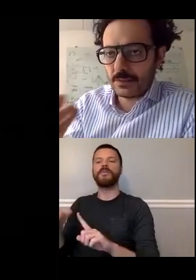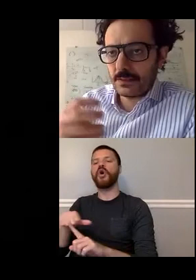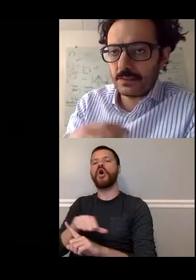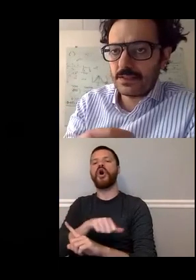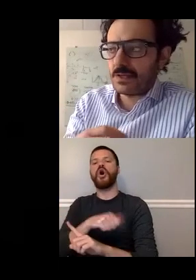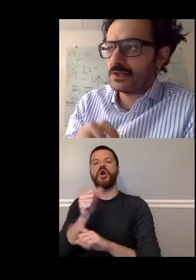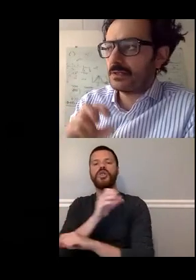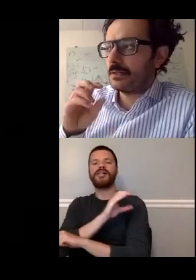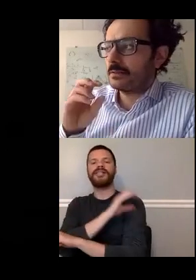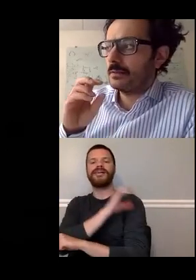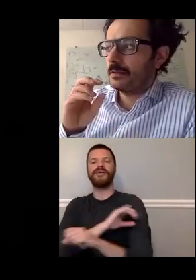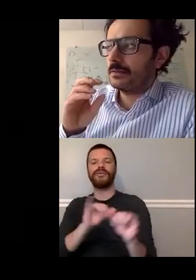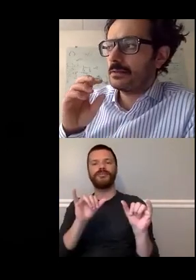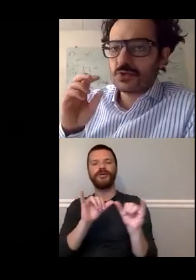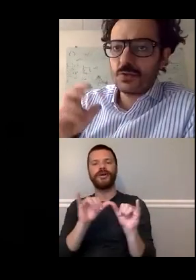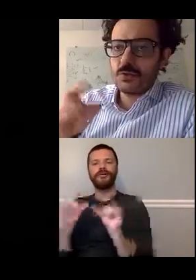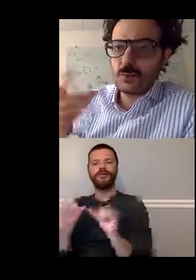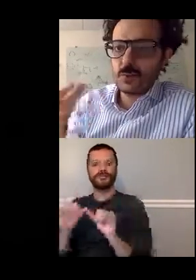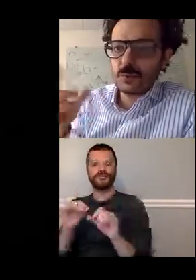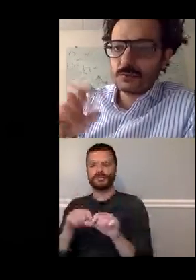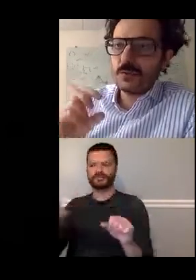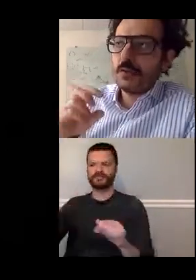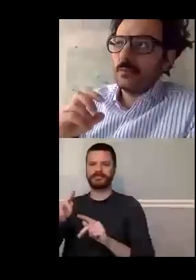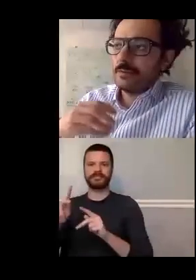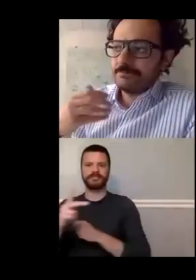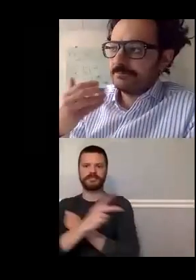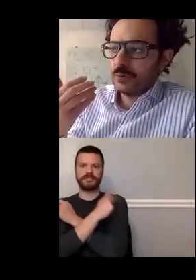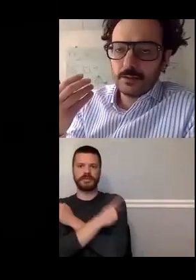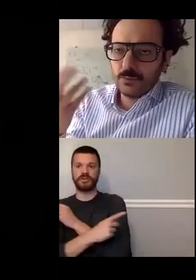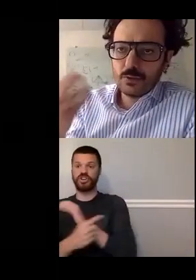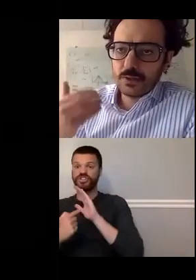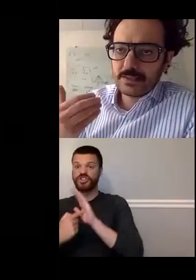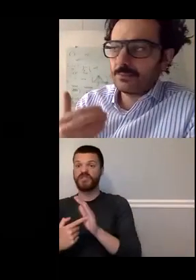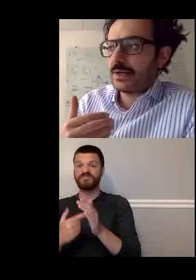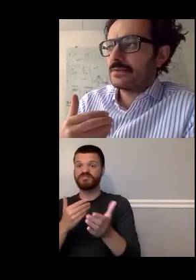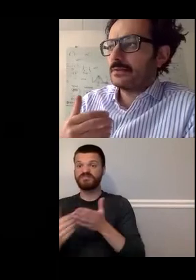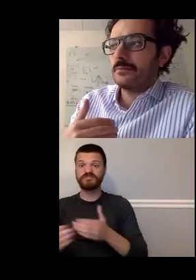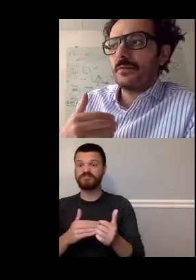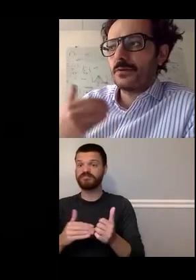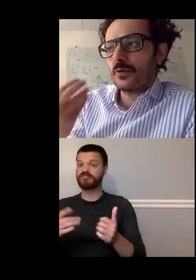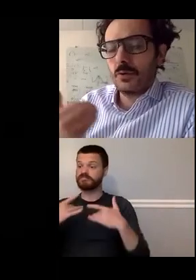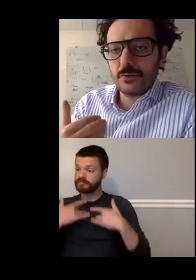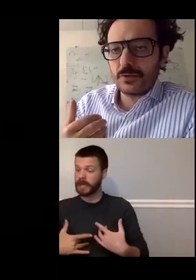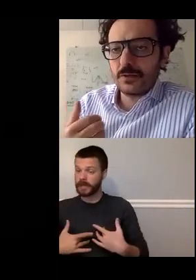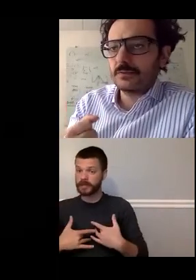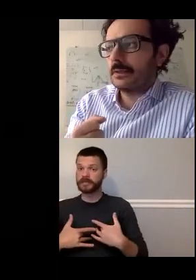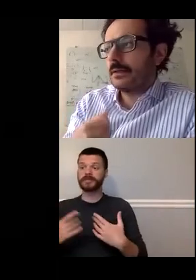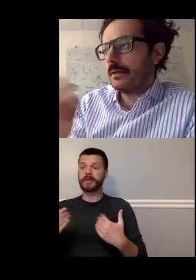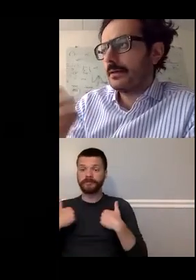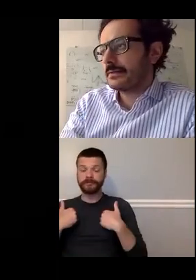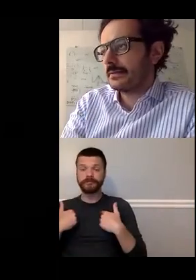parameters in these patients, and it shows no matter what, whether you are more or less depressed, whether you are older or